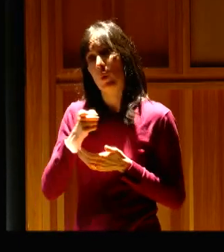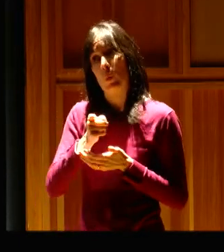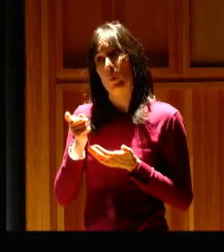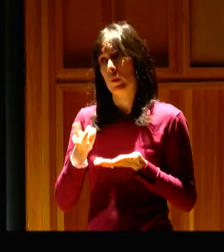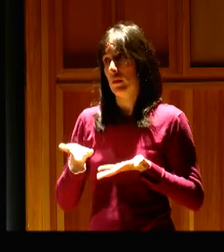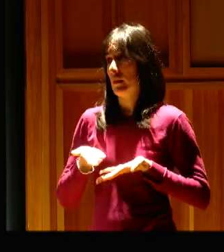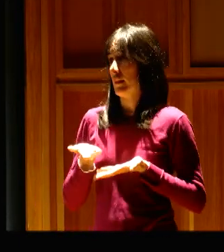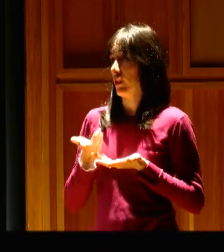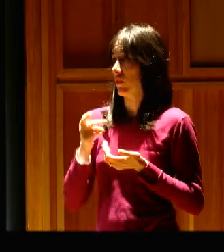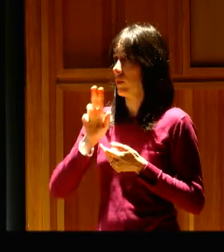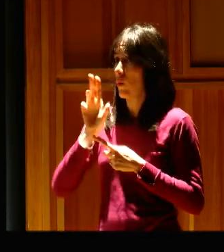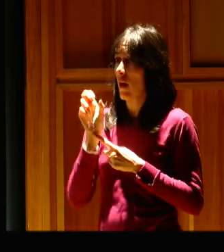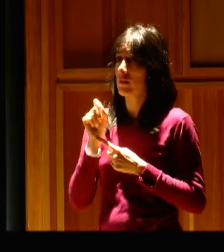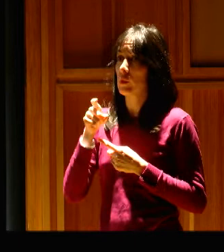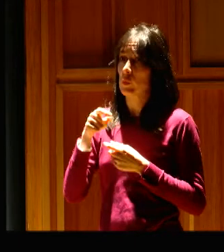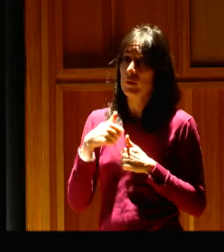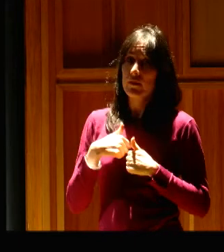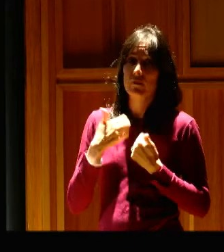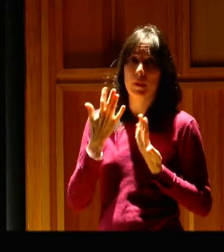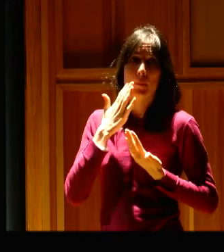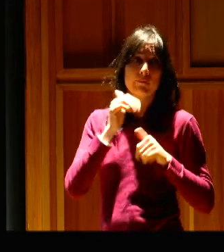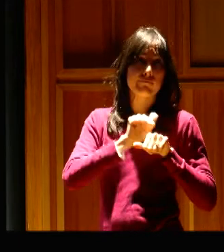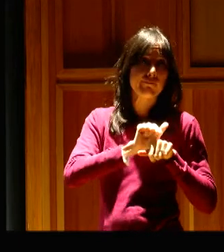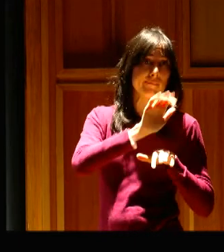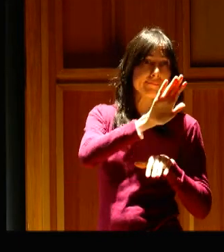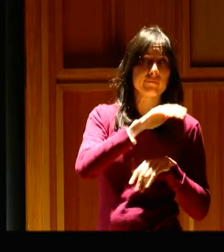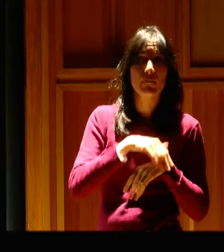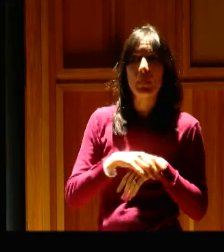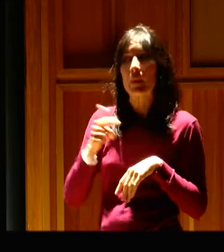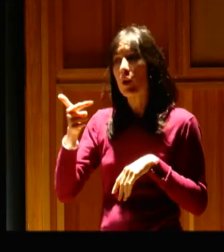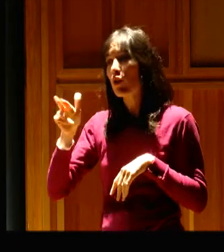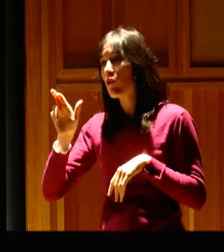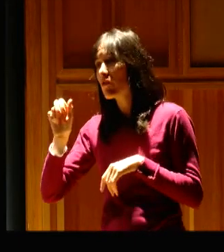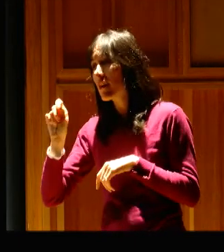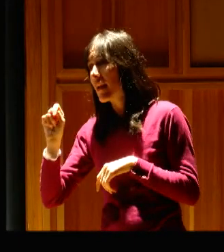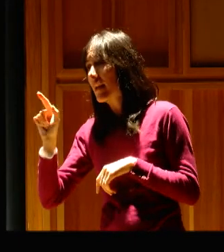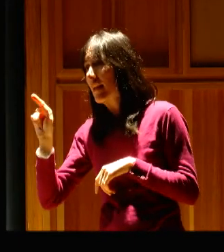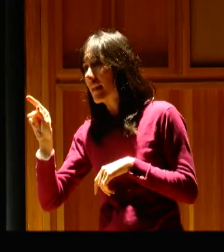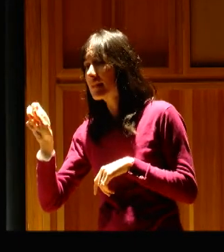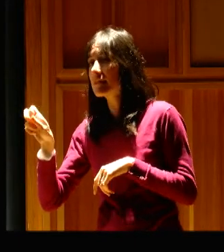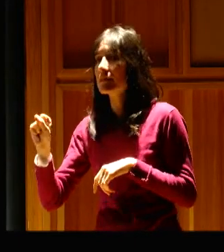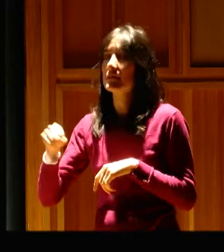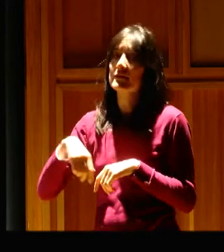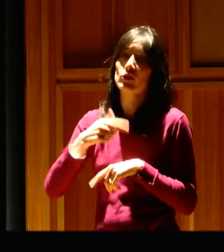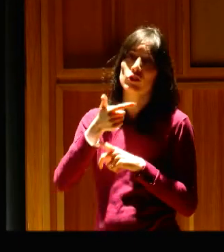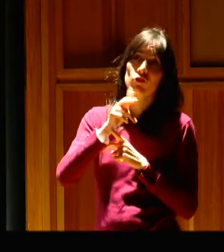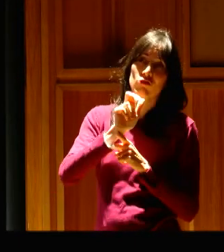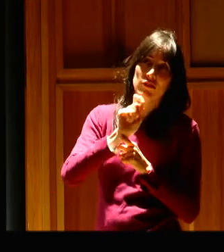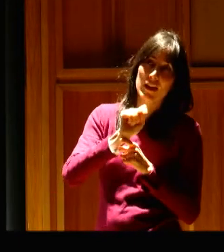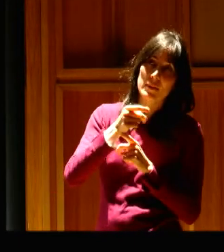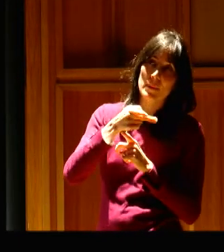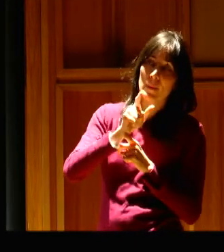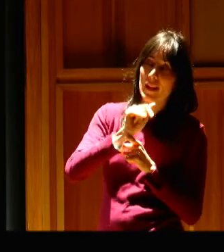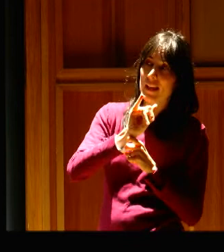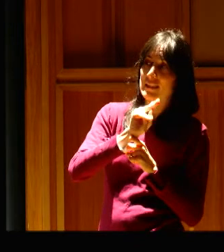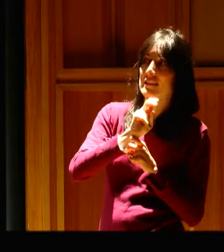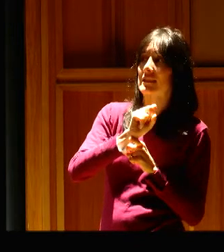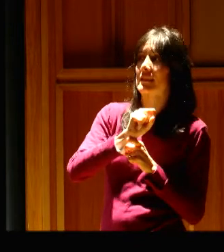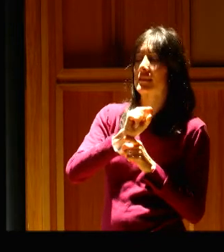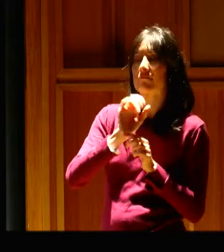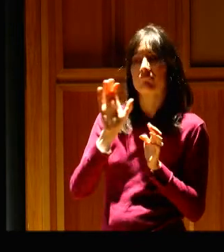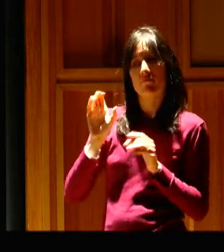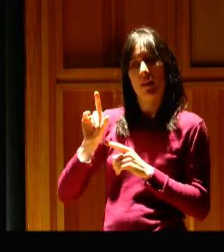it be the coasts or the mountains, the Great Lakes or the Great Plains, climate change is already causing